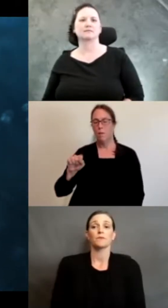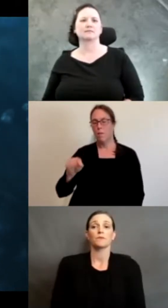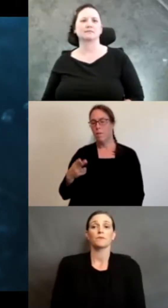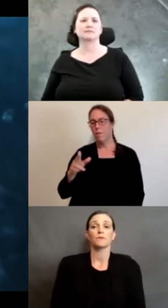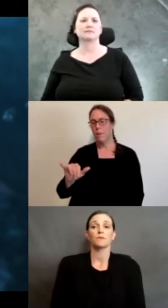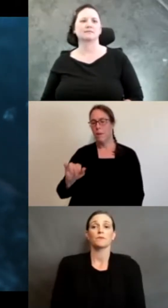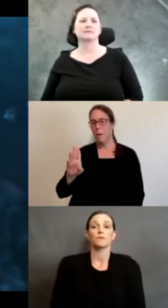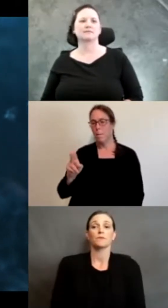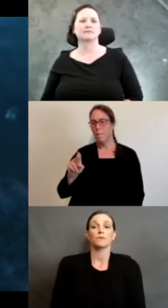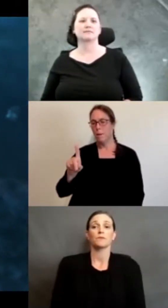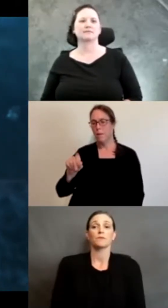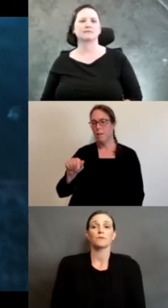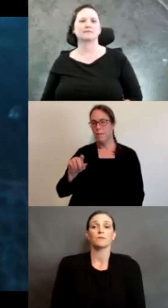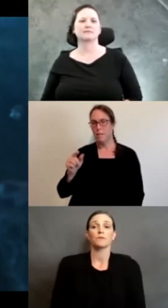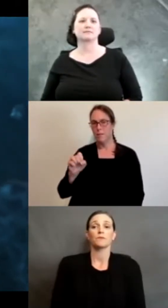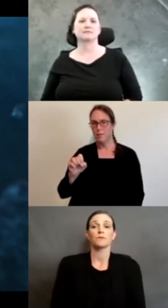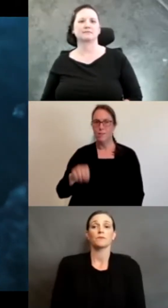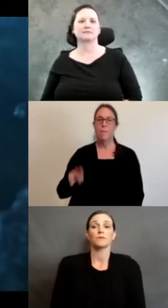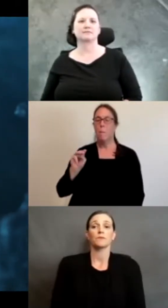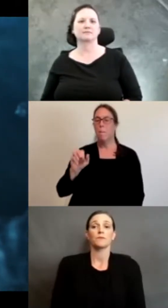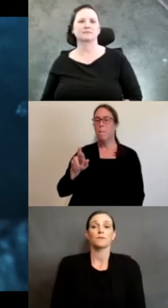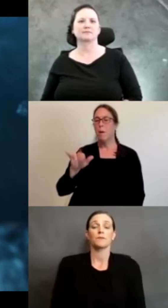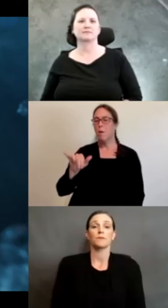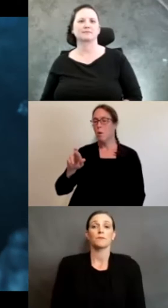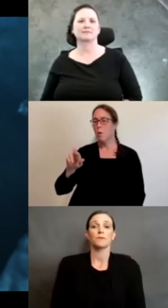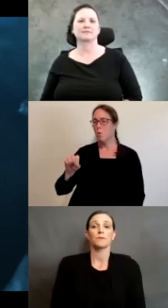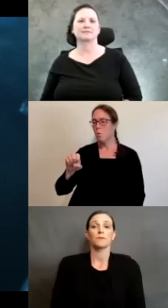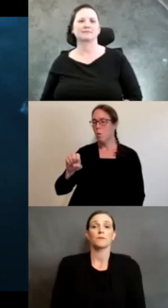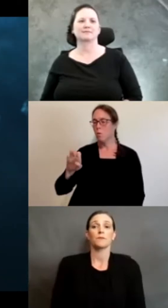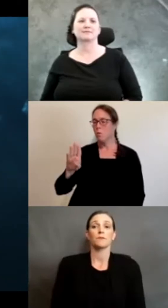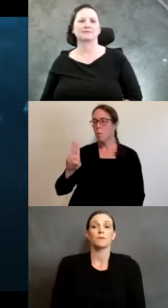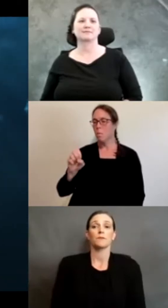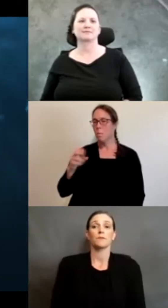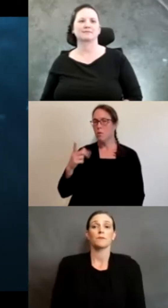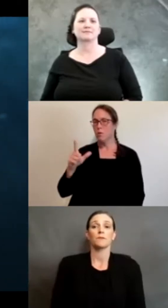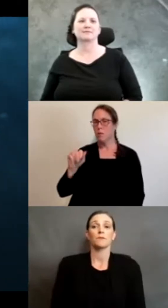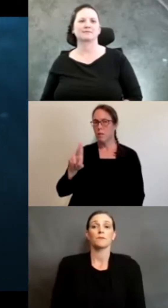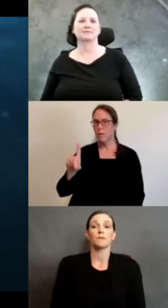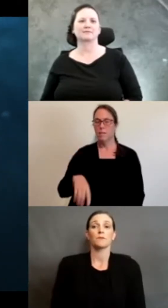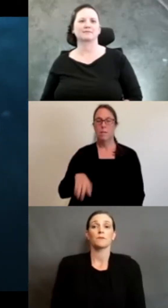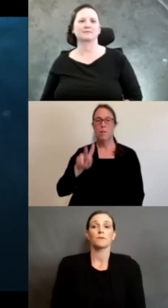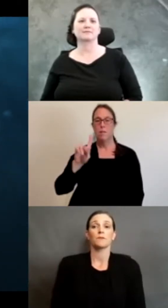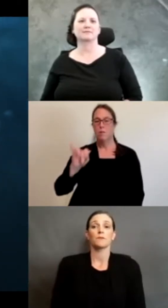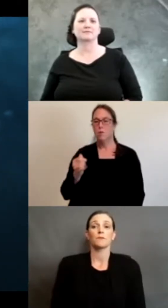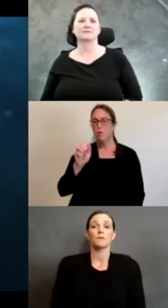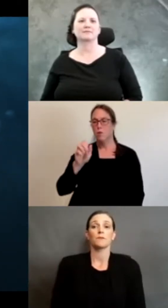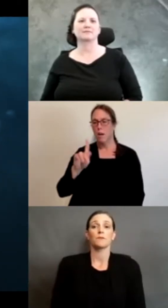Bushland, Jackie Campazano, Aaliyah Craig,